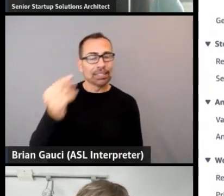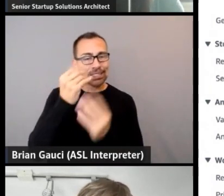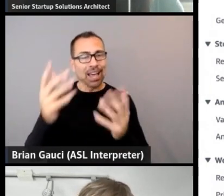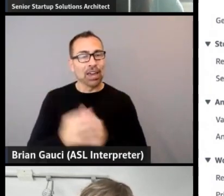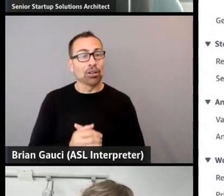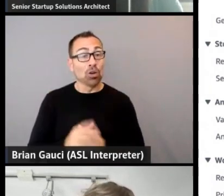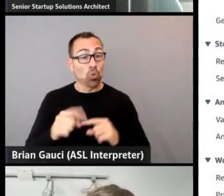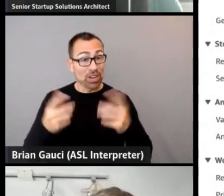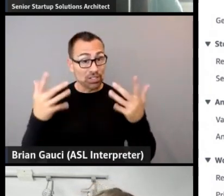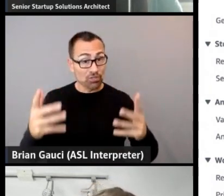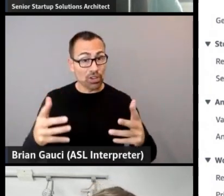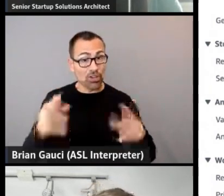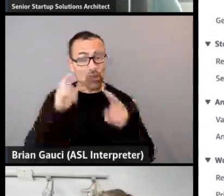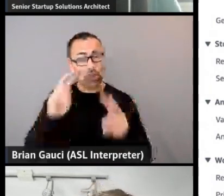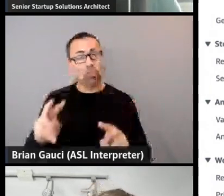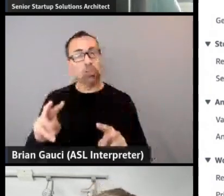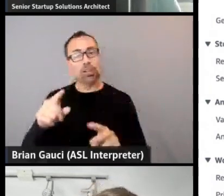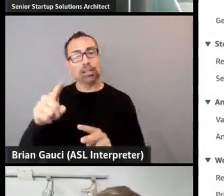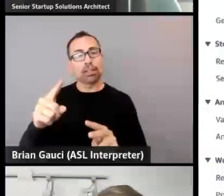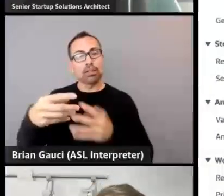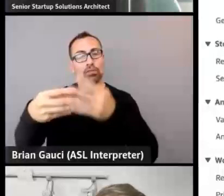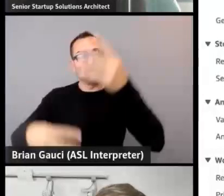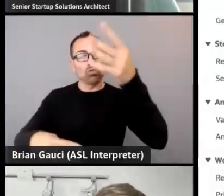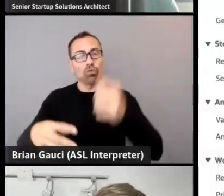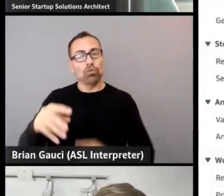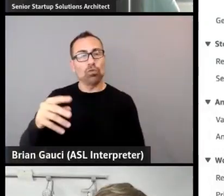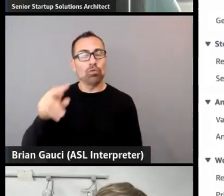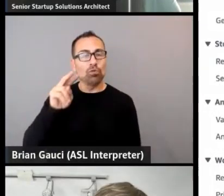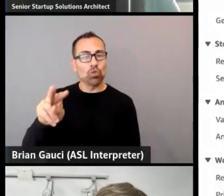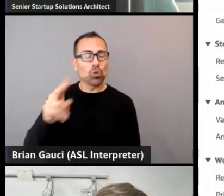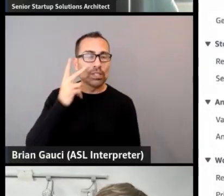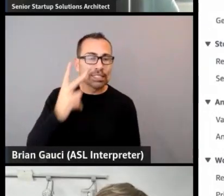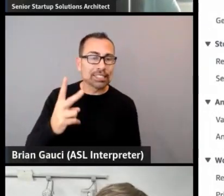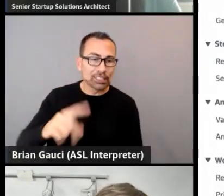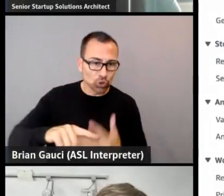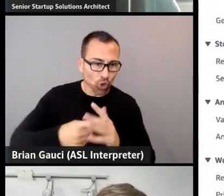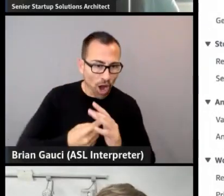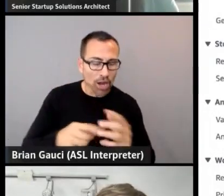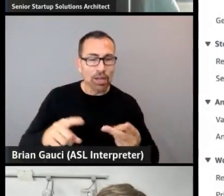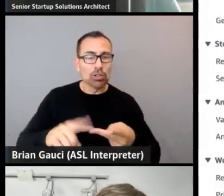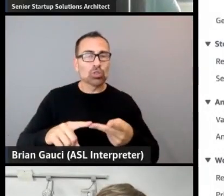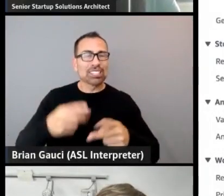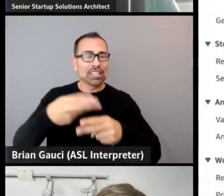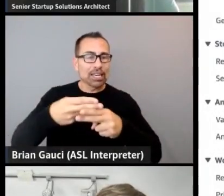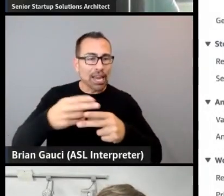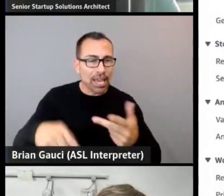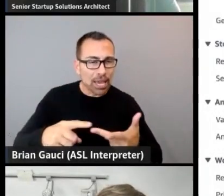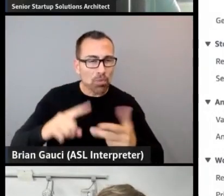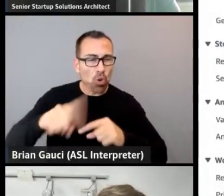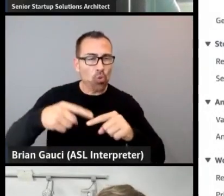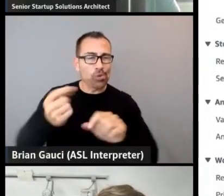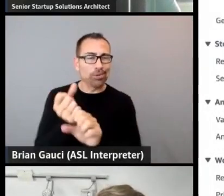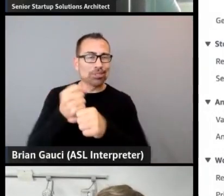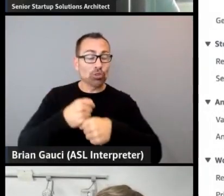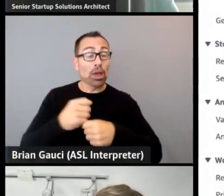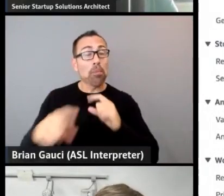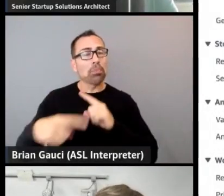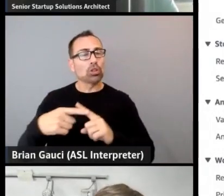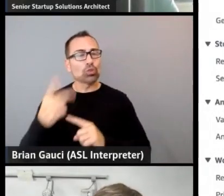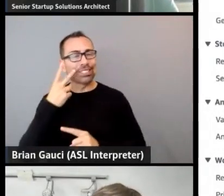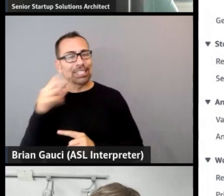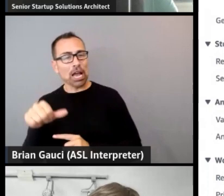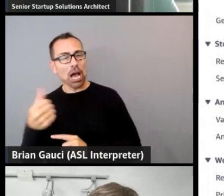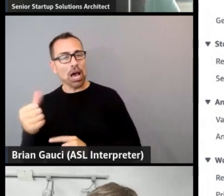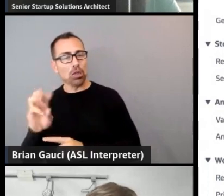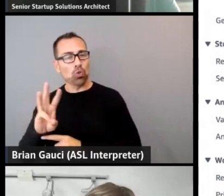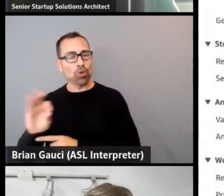can see that it's starting. You can see the workflow name, when it's created, and you can see other workflows that you've done, right? I've